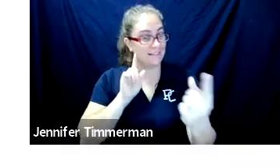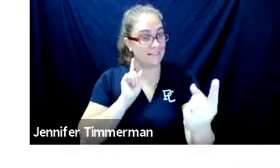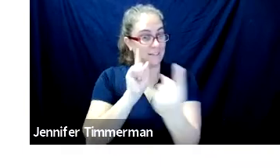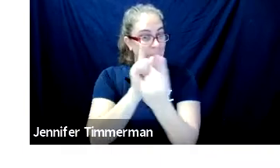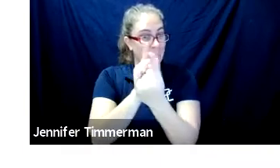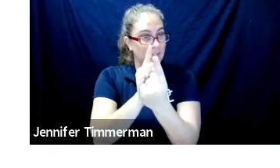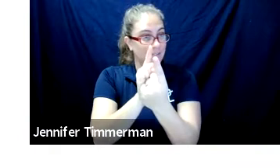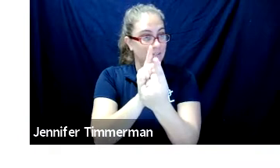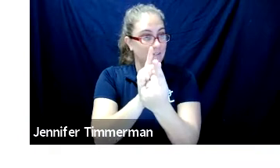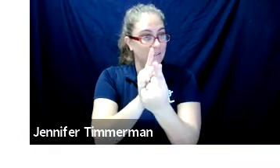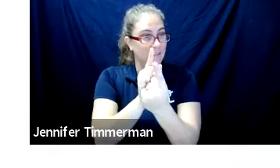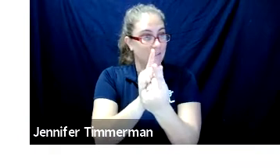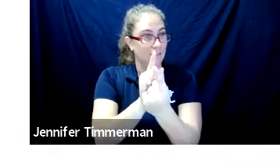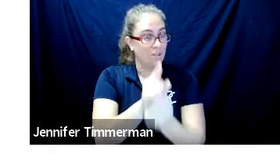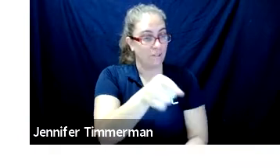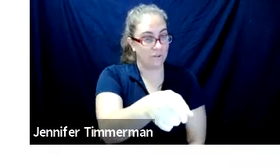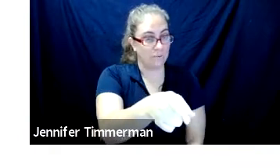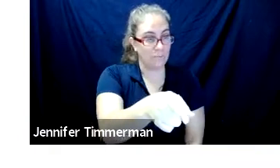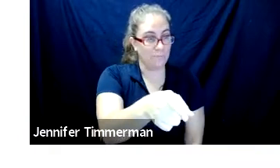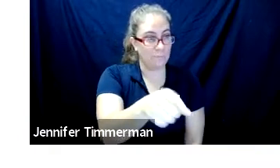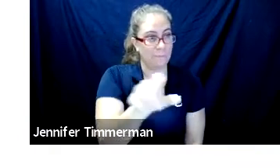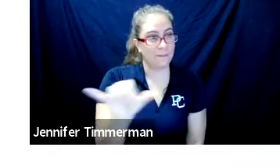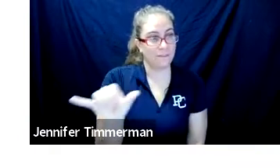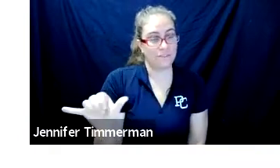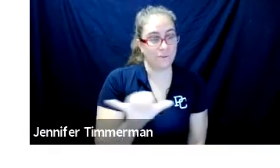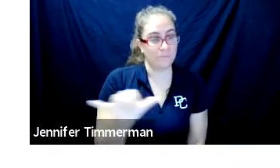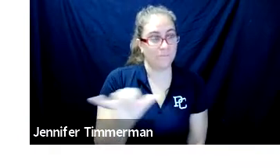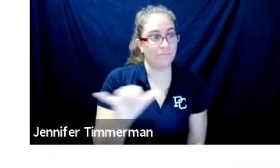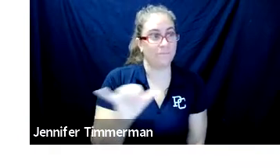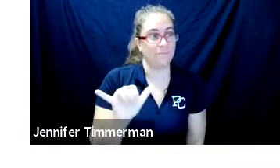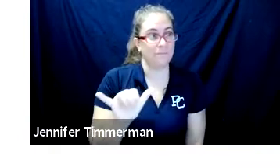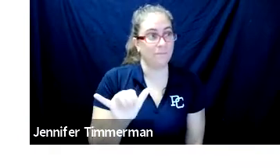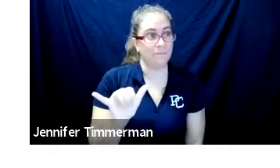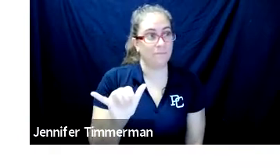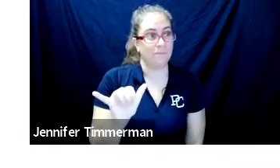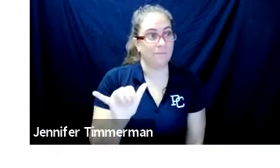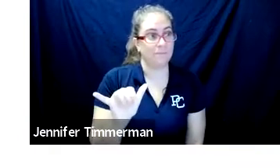Nice to meet you too.